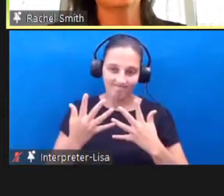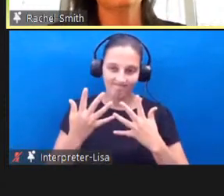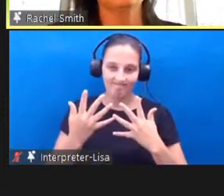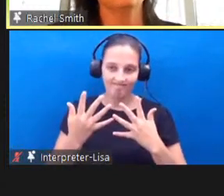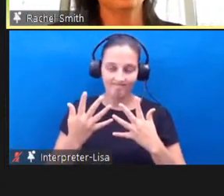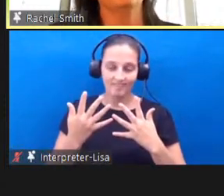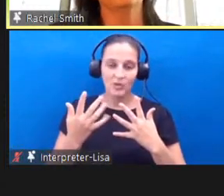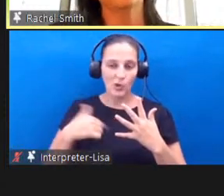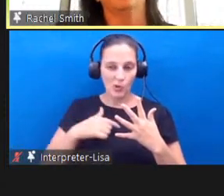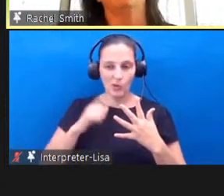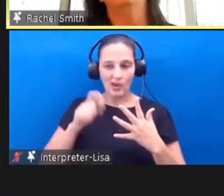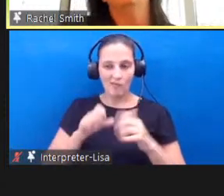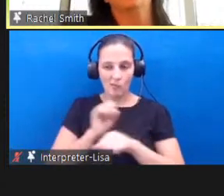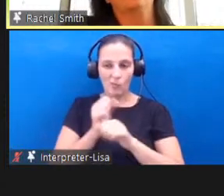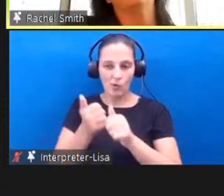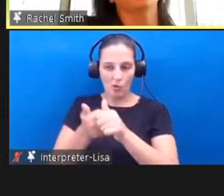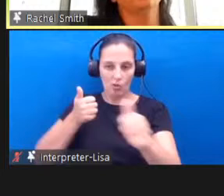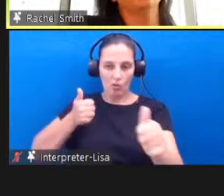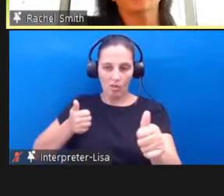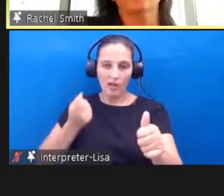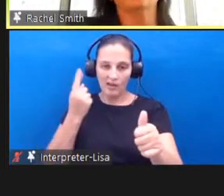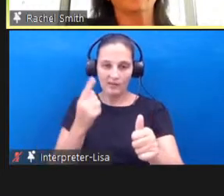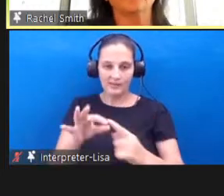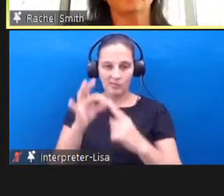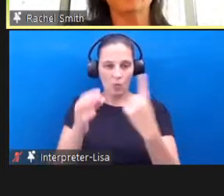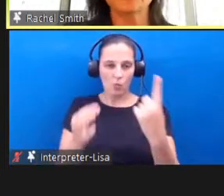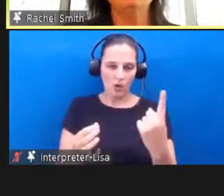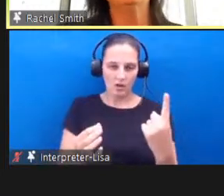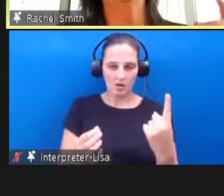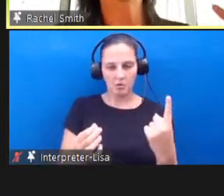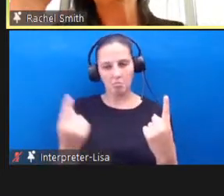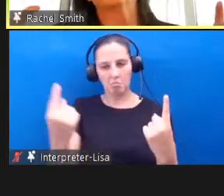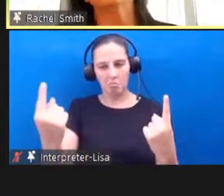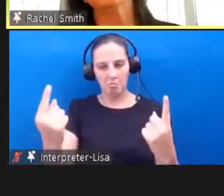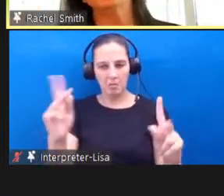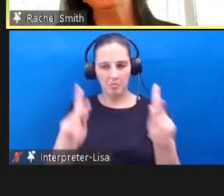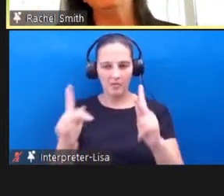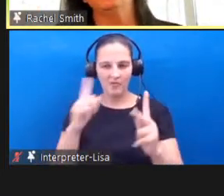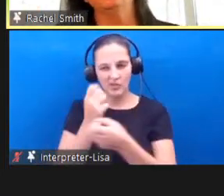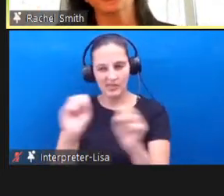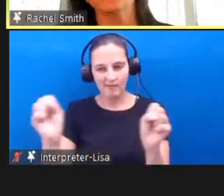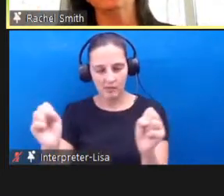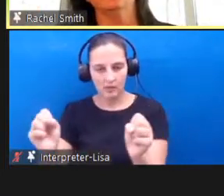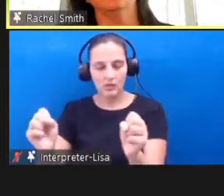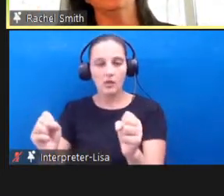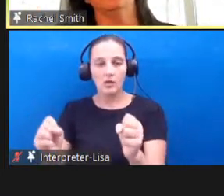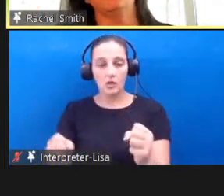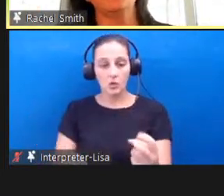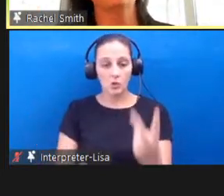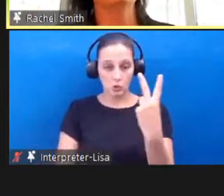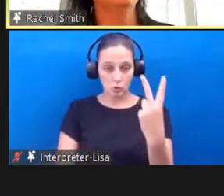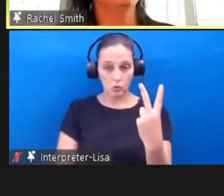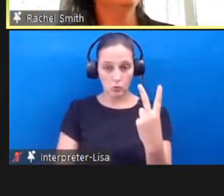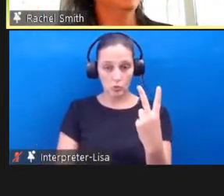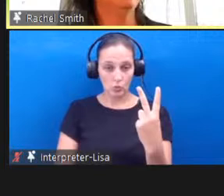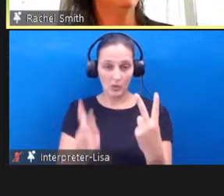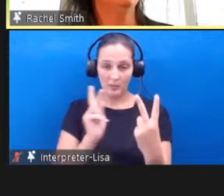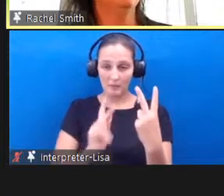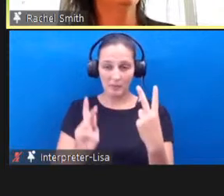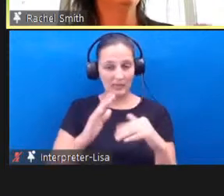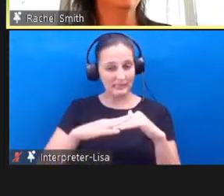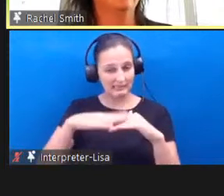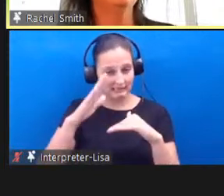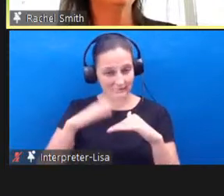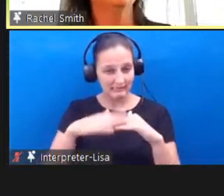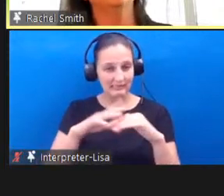remotely, except for the one person perhaps, or there's usually another person for safety. Two people, just the bare minimum team up